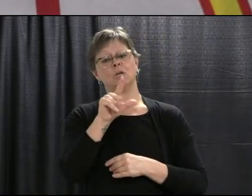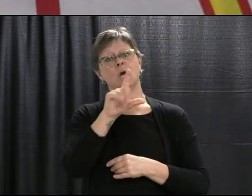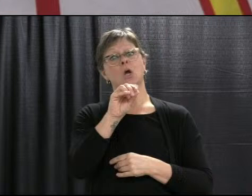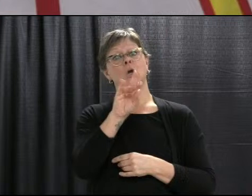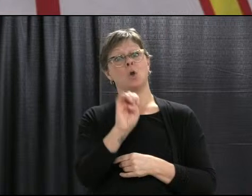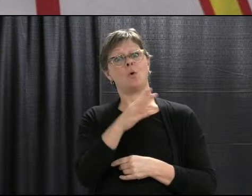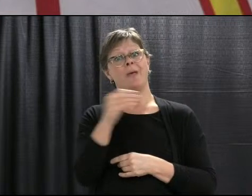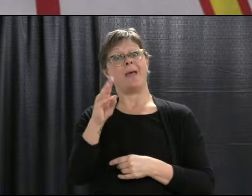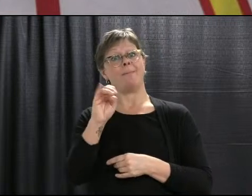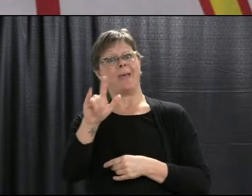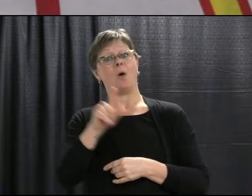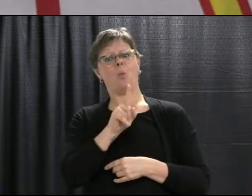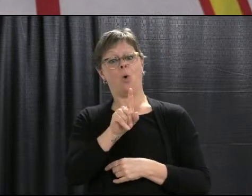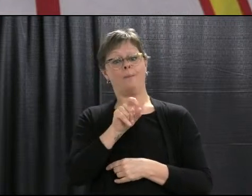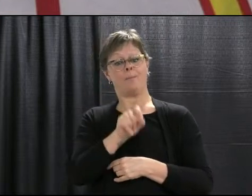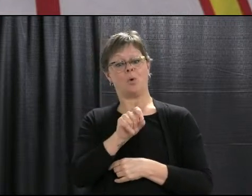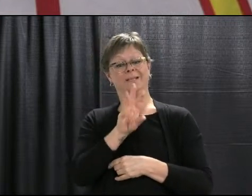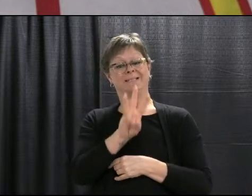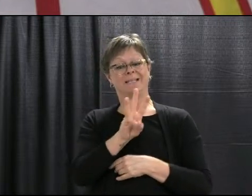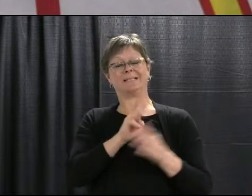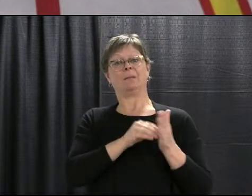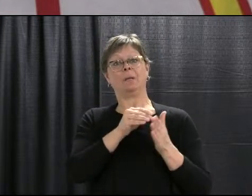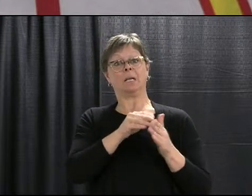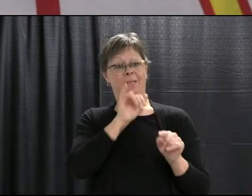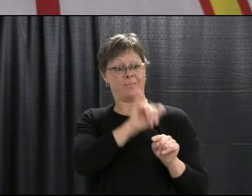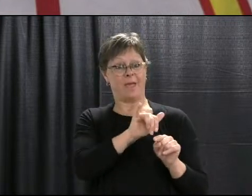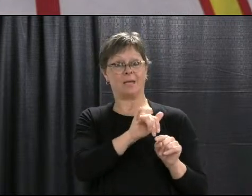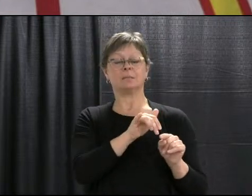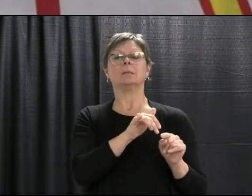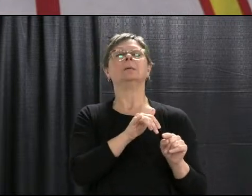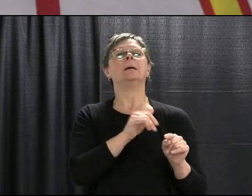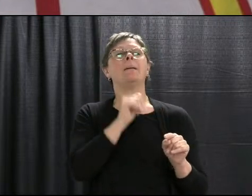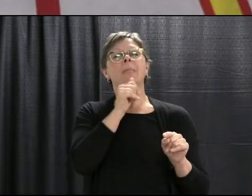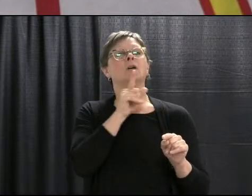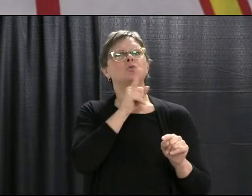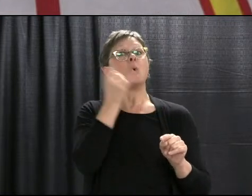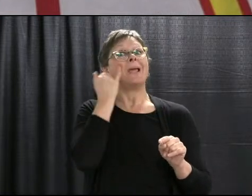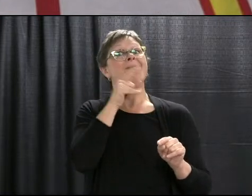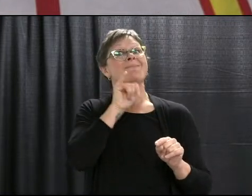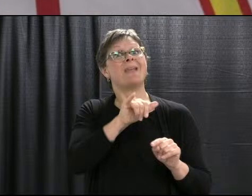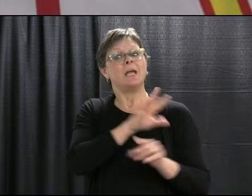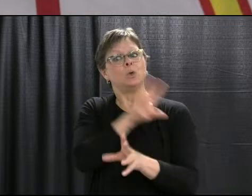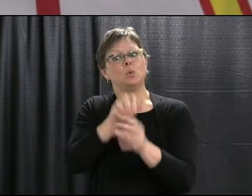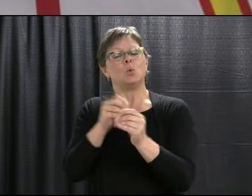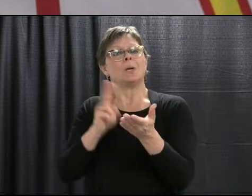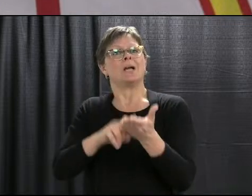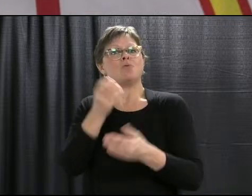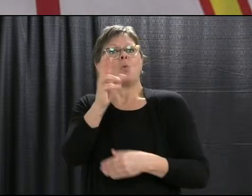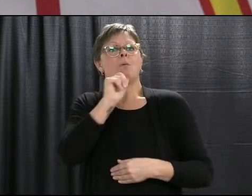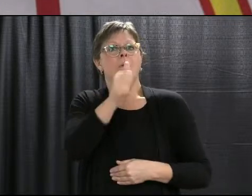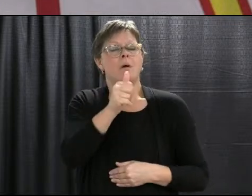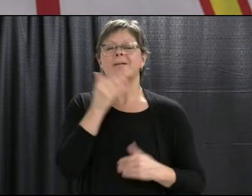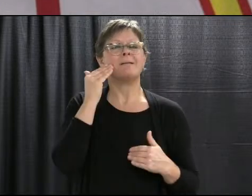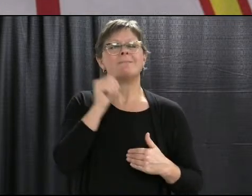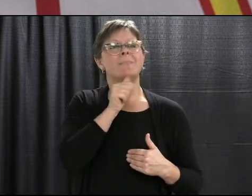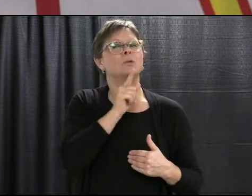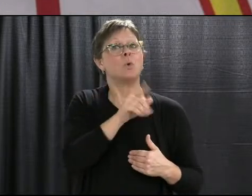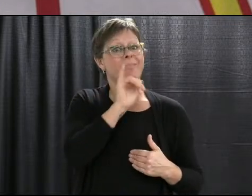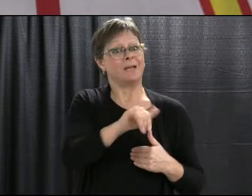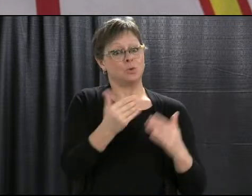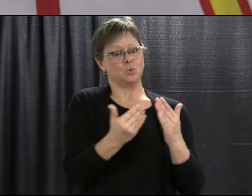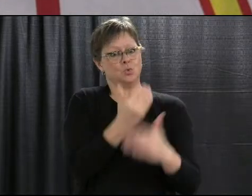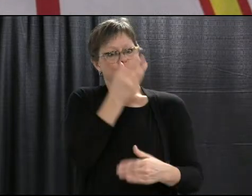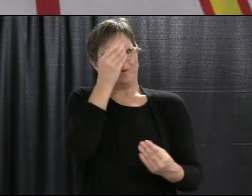the 1.6 million, that may or may not have been outside of the contractual arrangements. That's the new news to me.